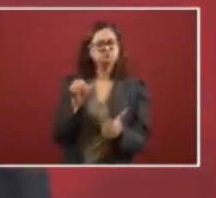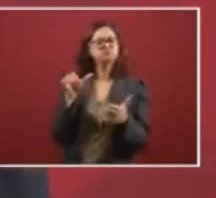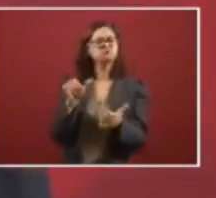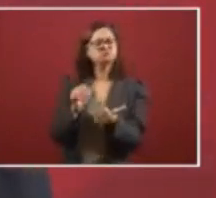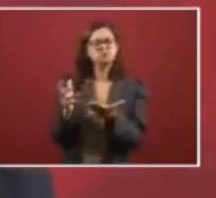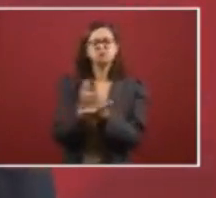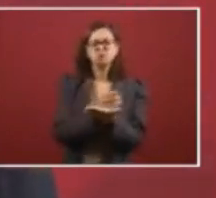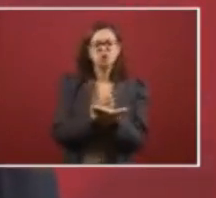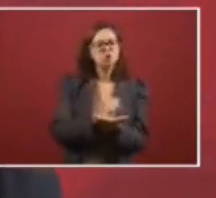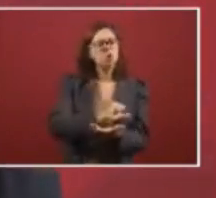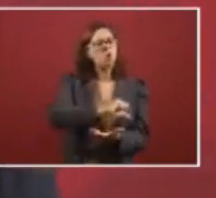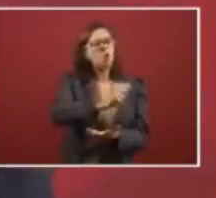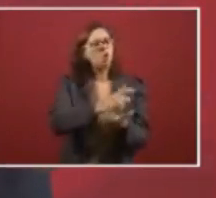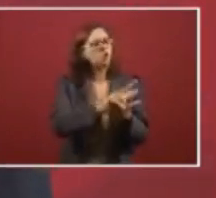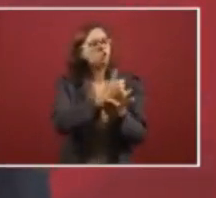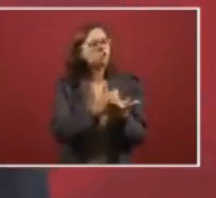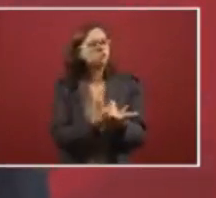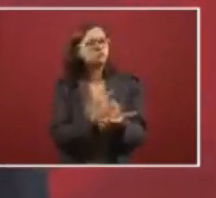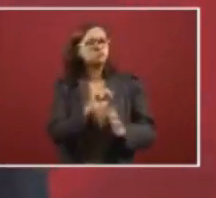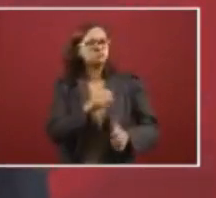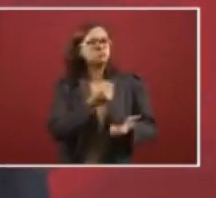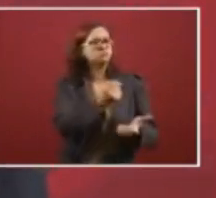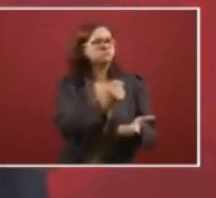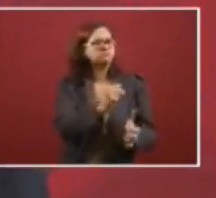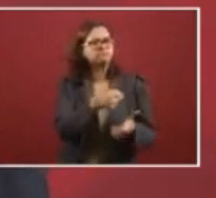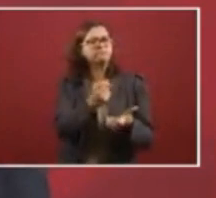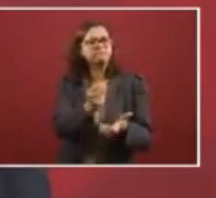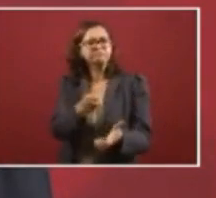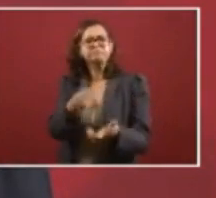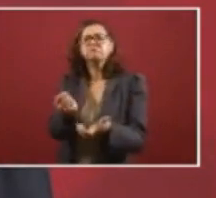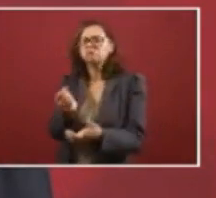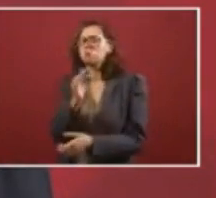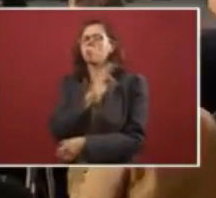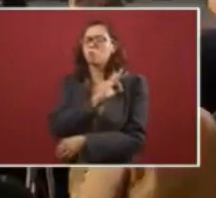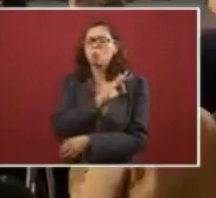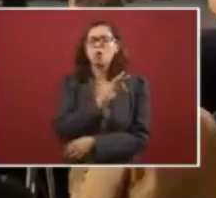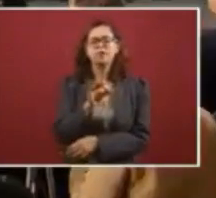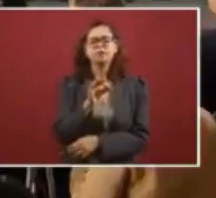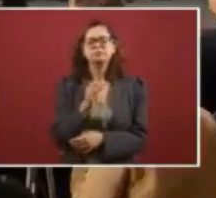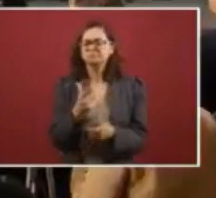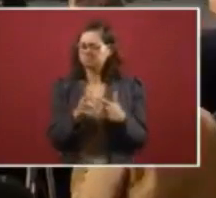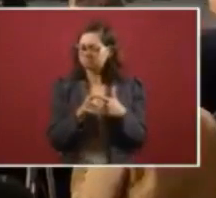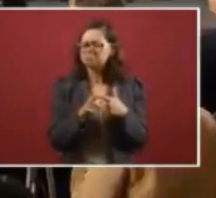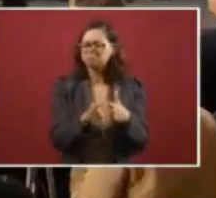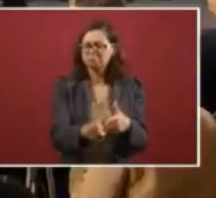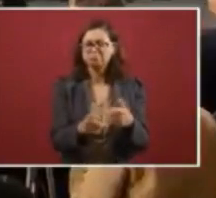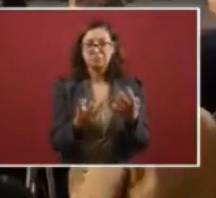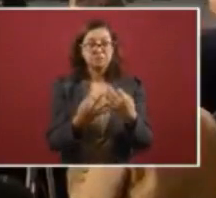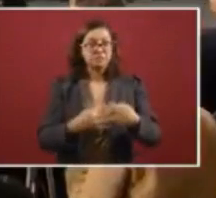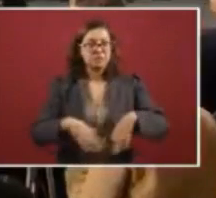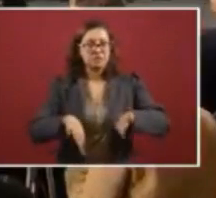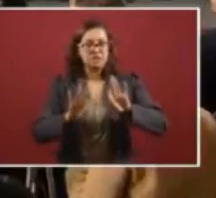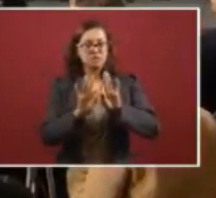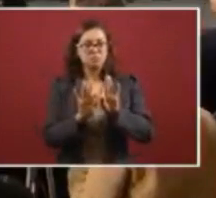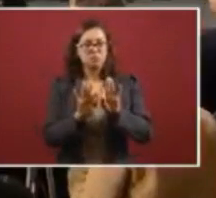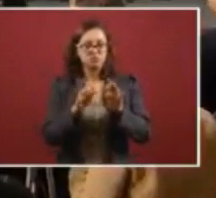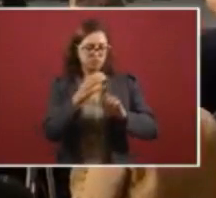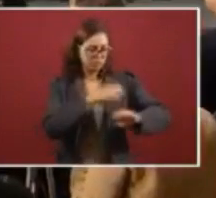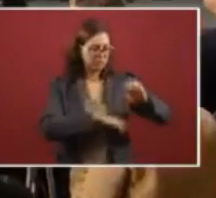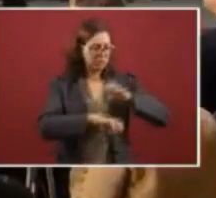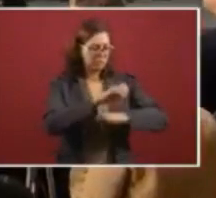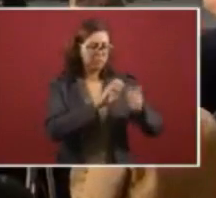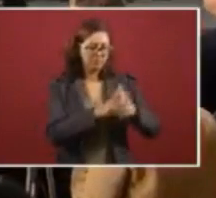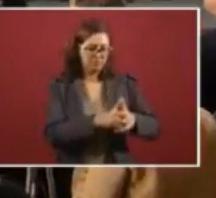more projects and to make more investments, which we consider to be